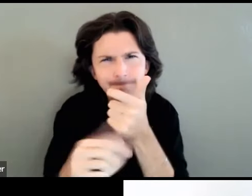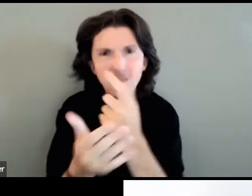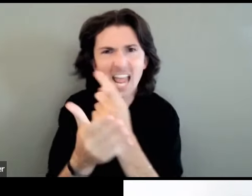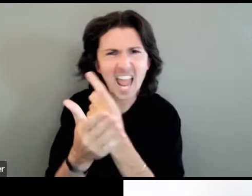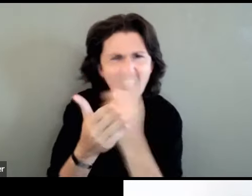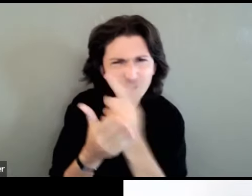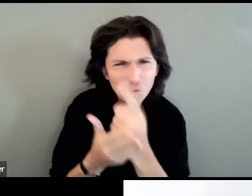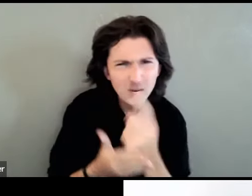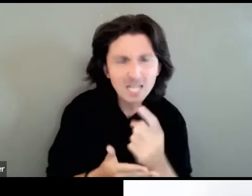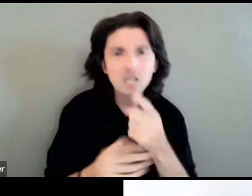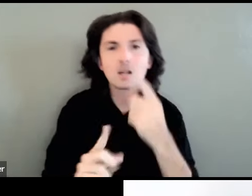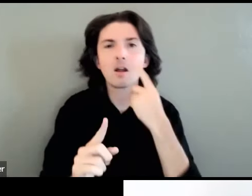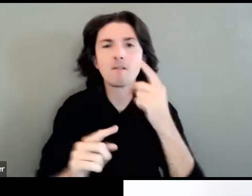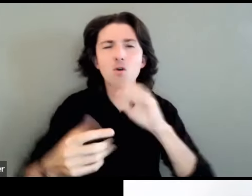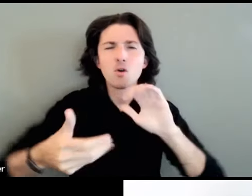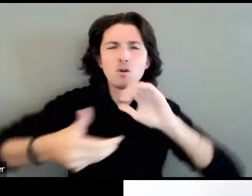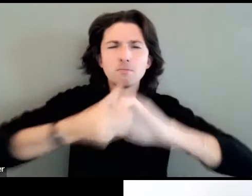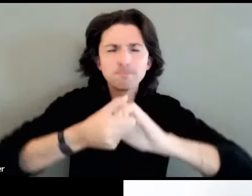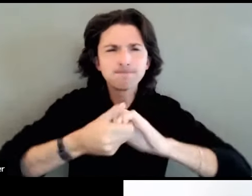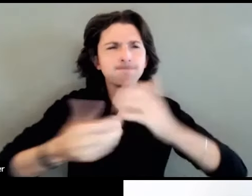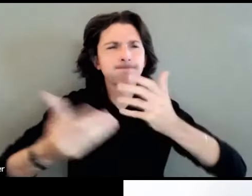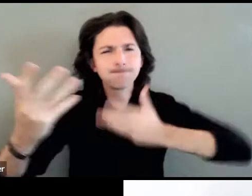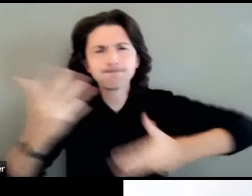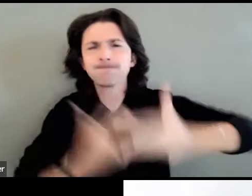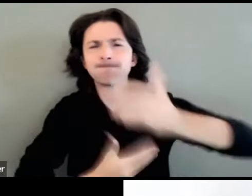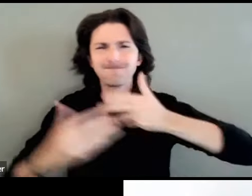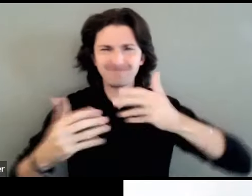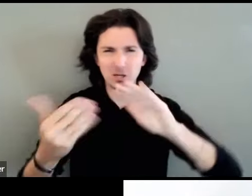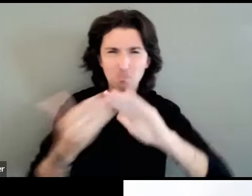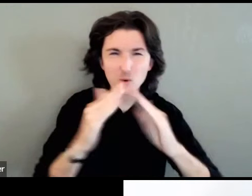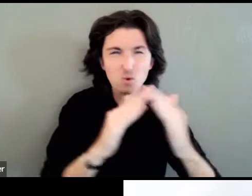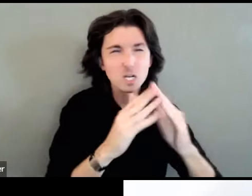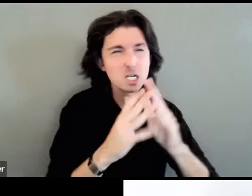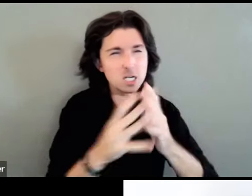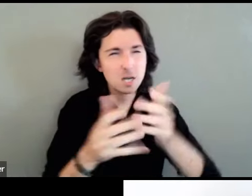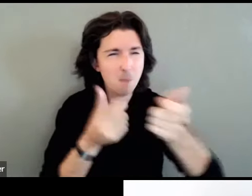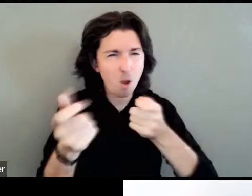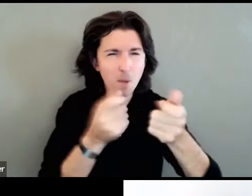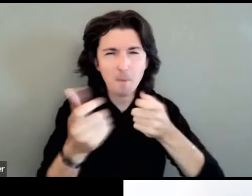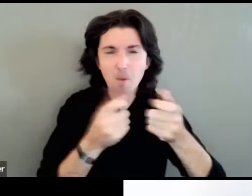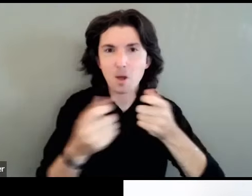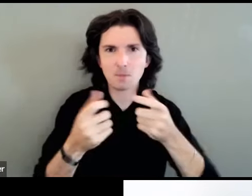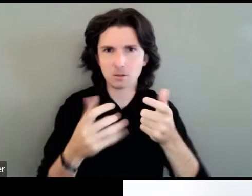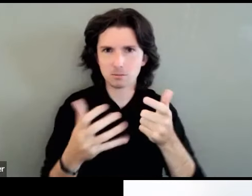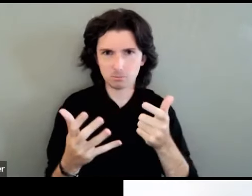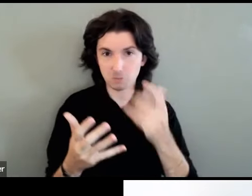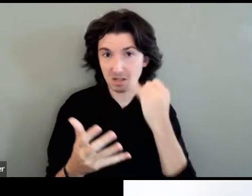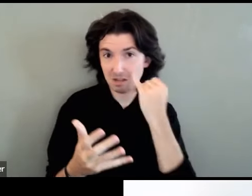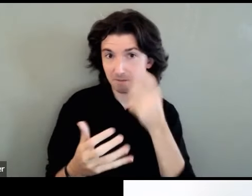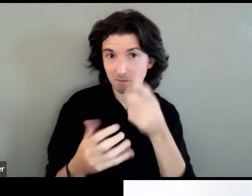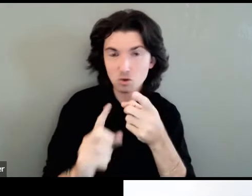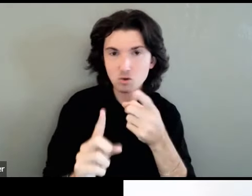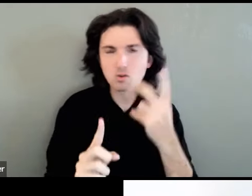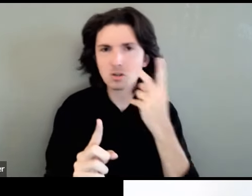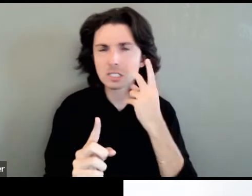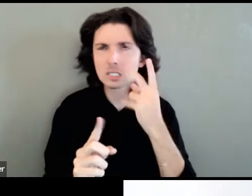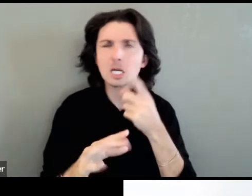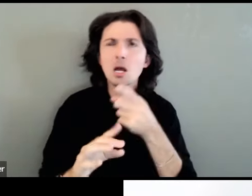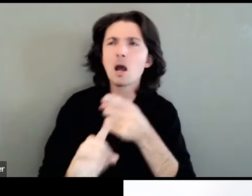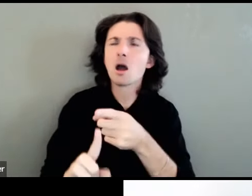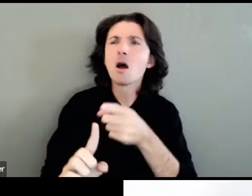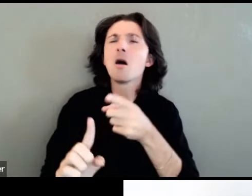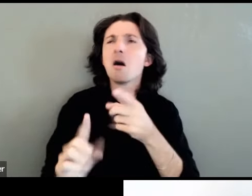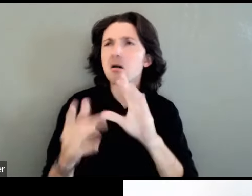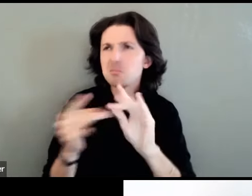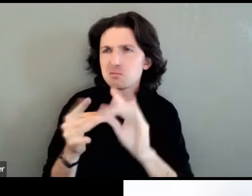Education, Outreach, and Engagement live streams. If you have ideas for topics you would like to see us cover, please email